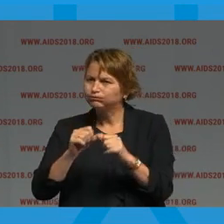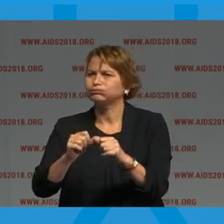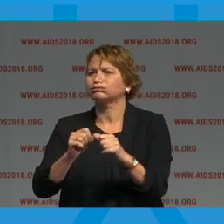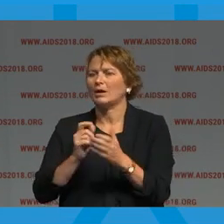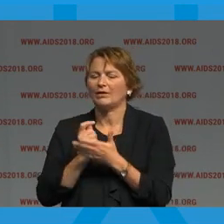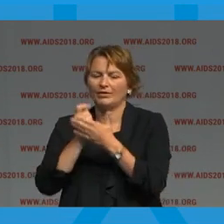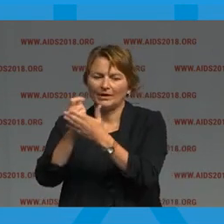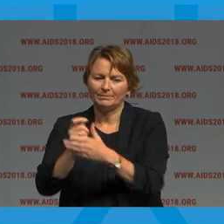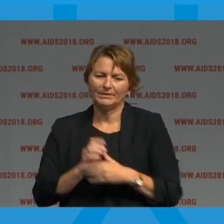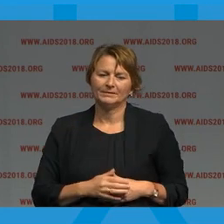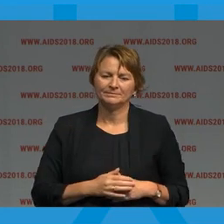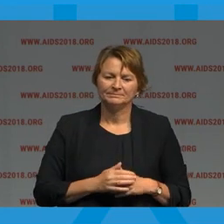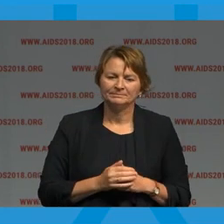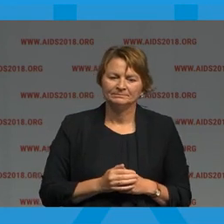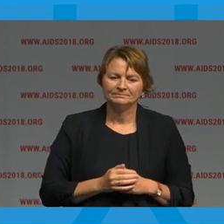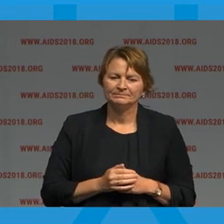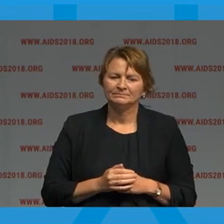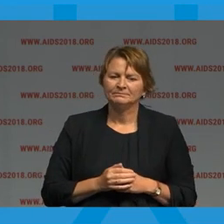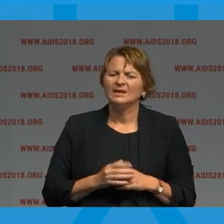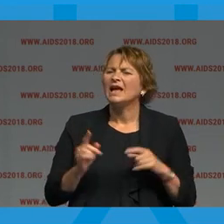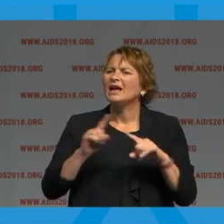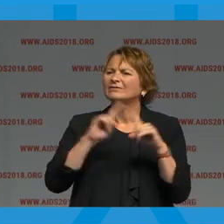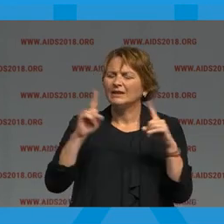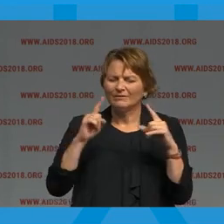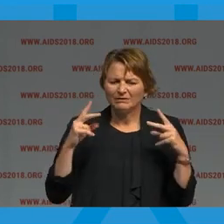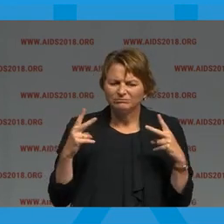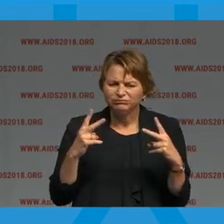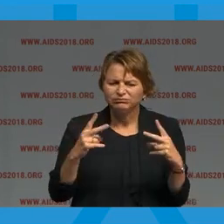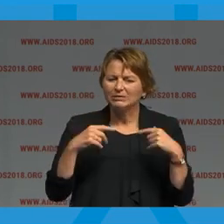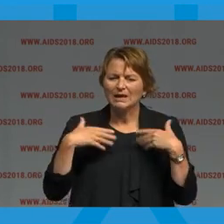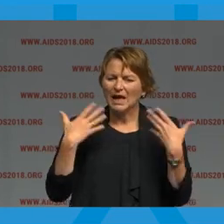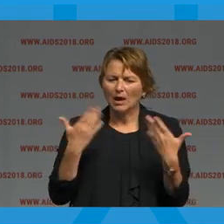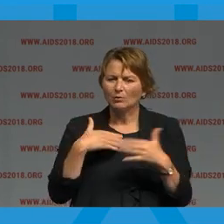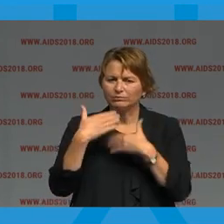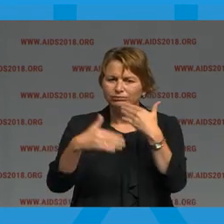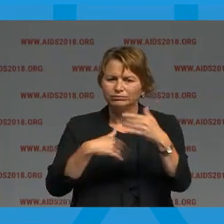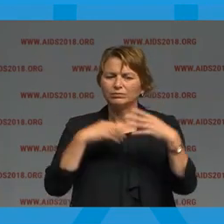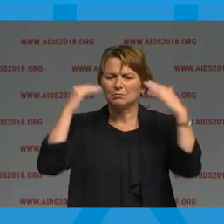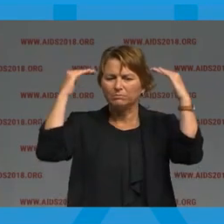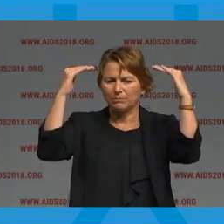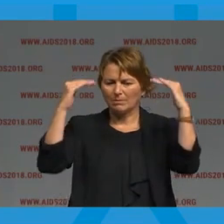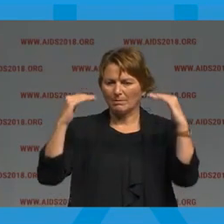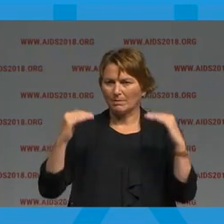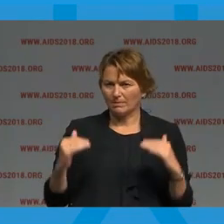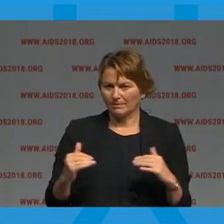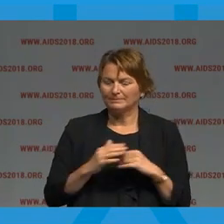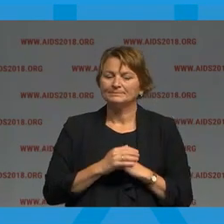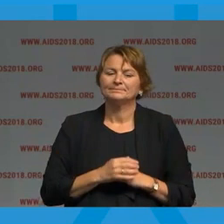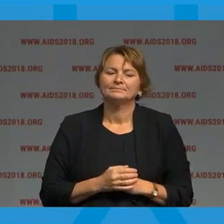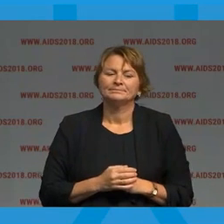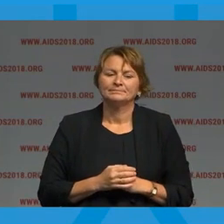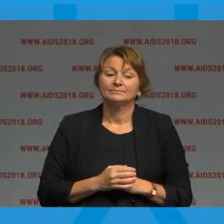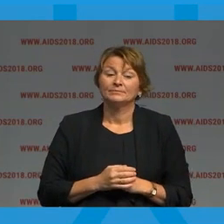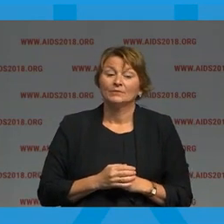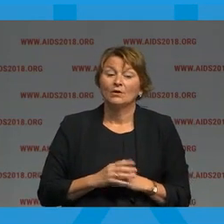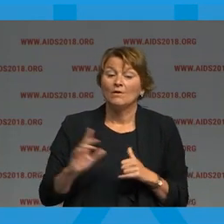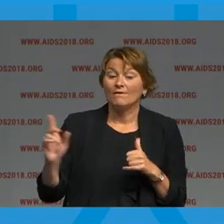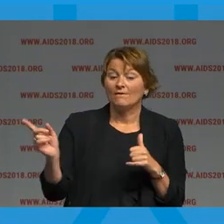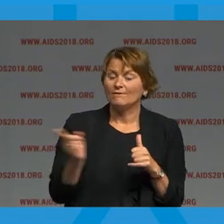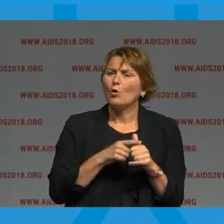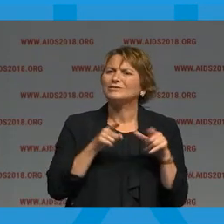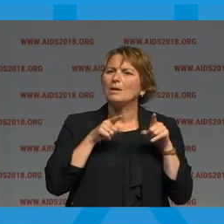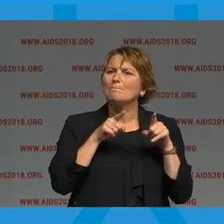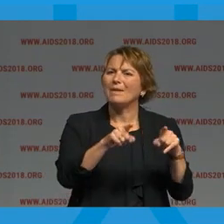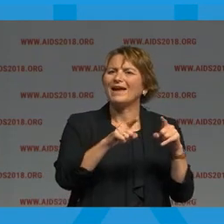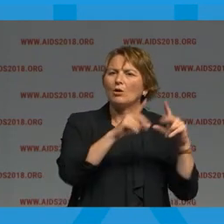and 3 trials that explored dolutegravir plus 3TC as initial therapy. We started with a parallel study